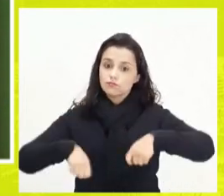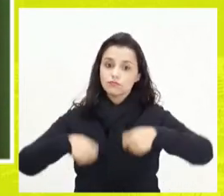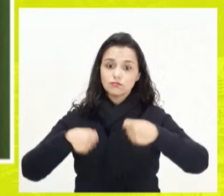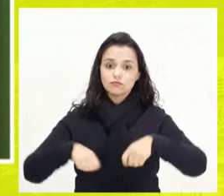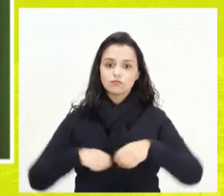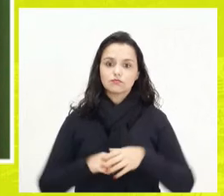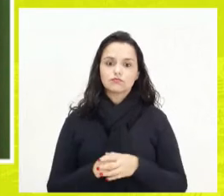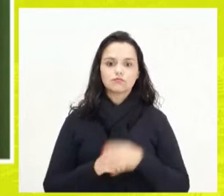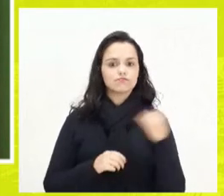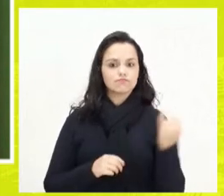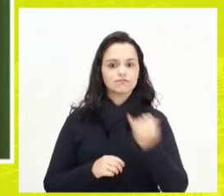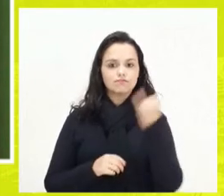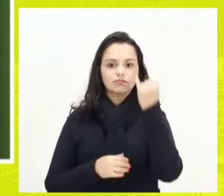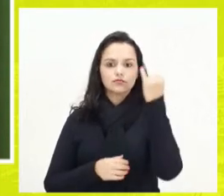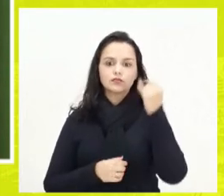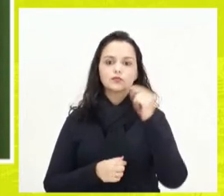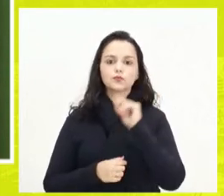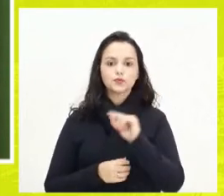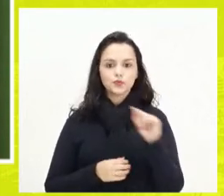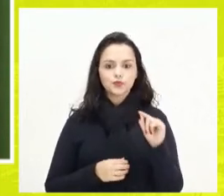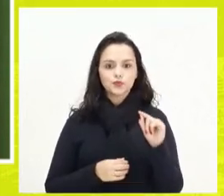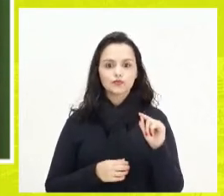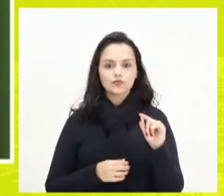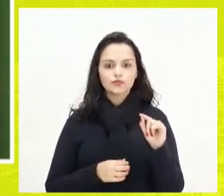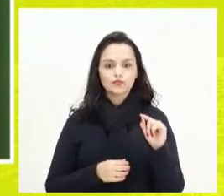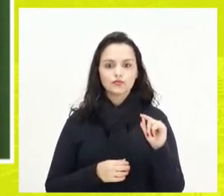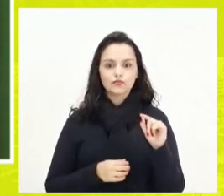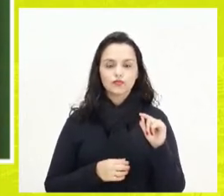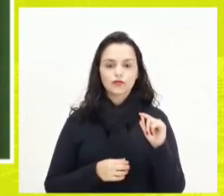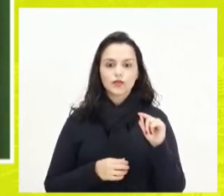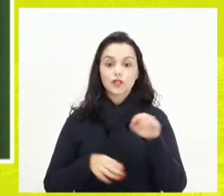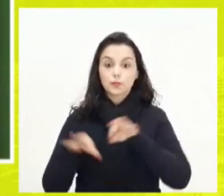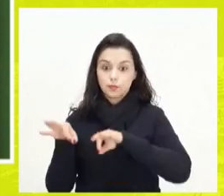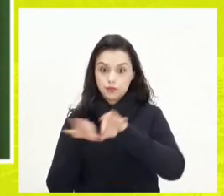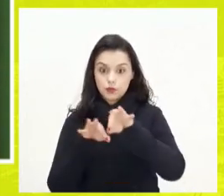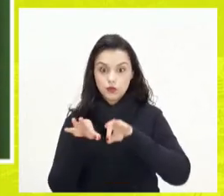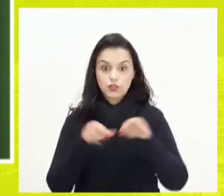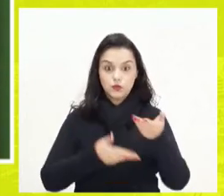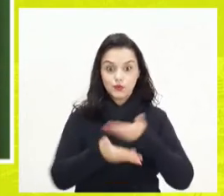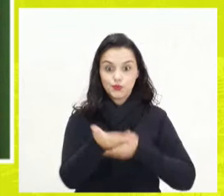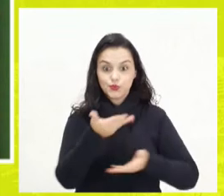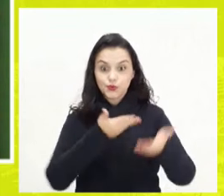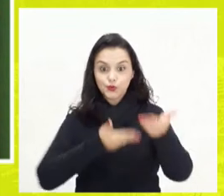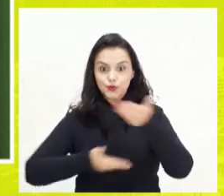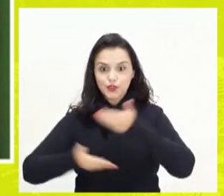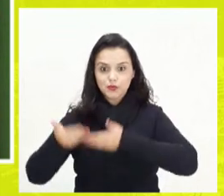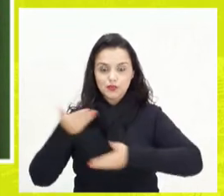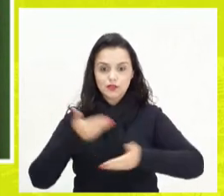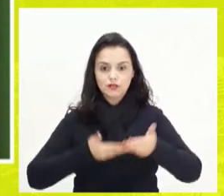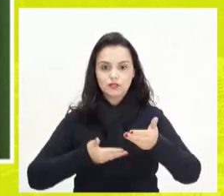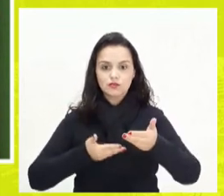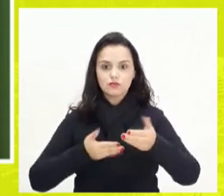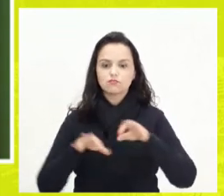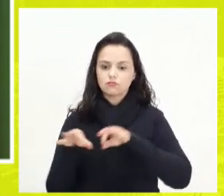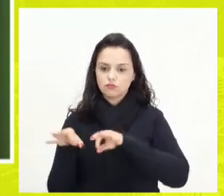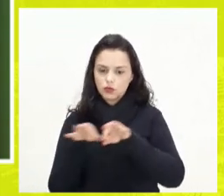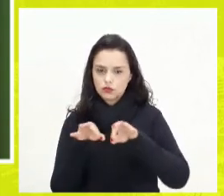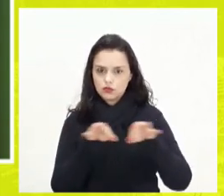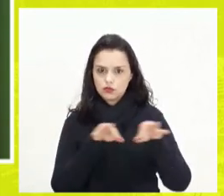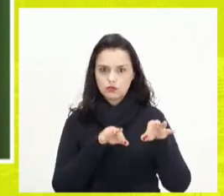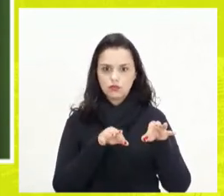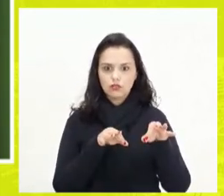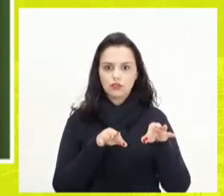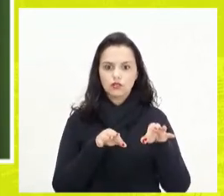all the emptiness that people have about their questioning and this is vital this is key